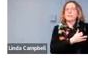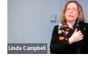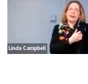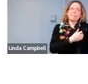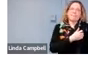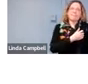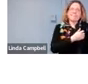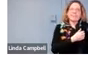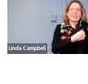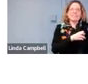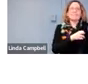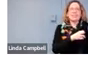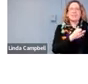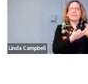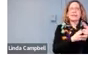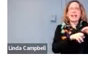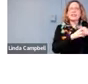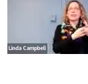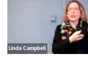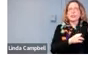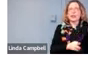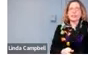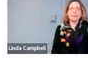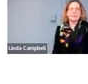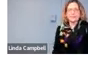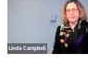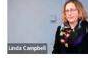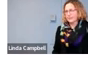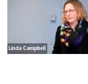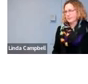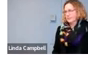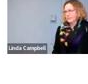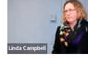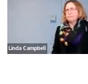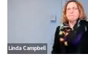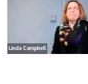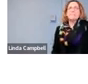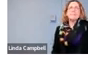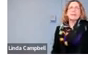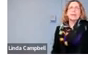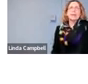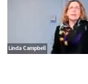Agriculture and forestry is higher, of course, because that's a natural resource.